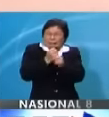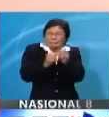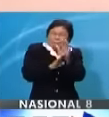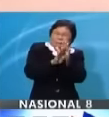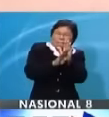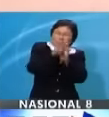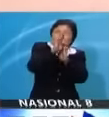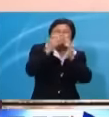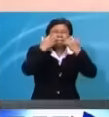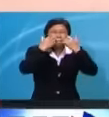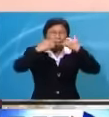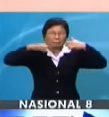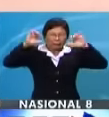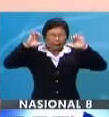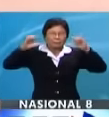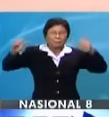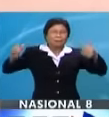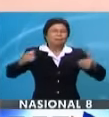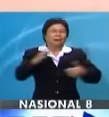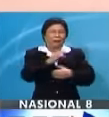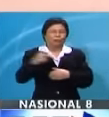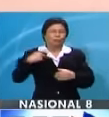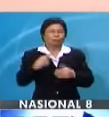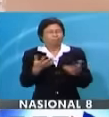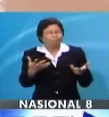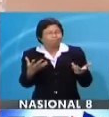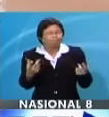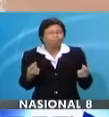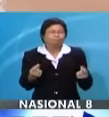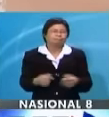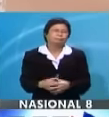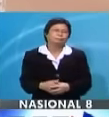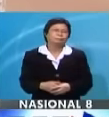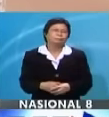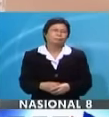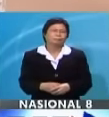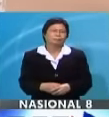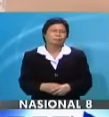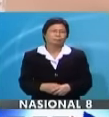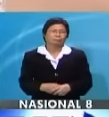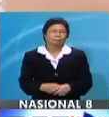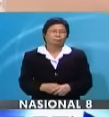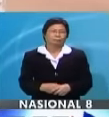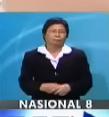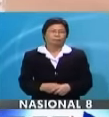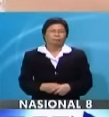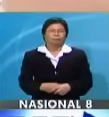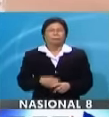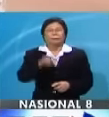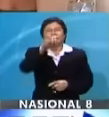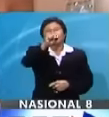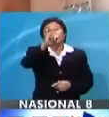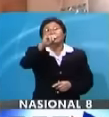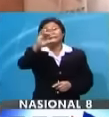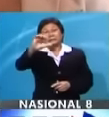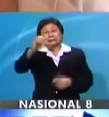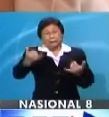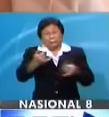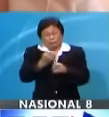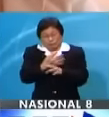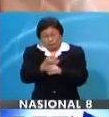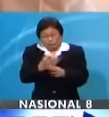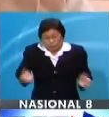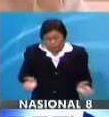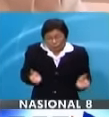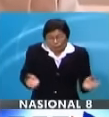the talent gaps and whatever it takes. Was just conveyed to Tambahnya, AIC kini agresif mendekati